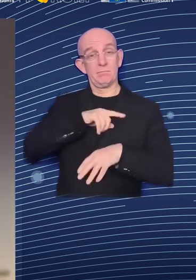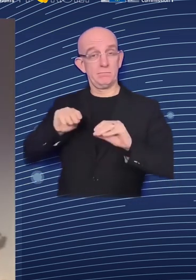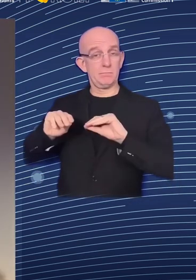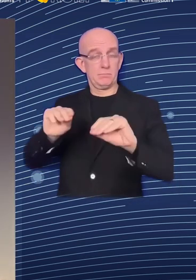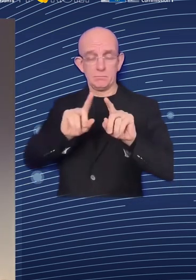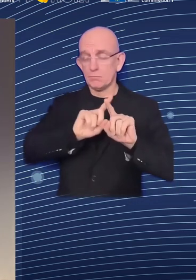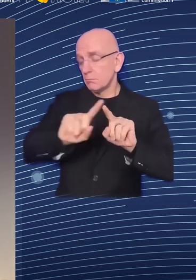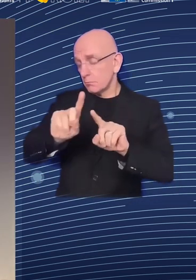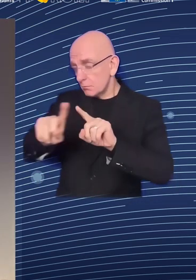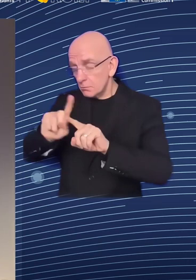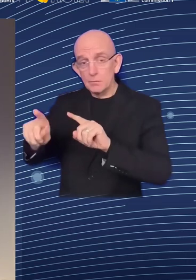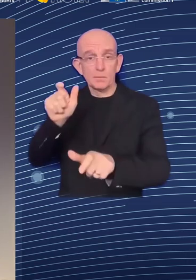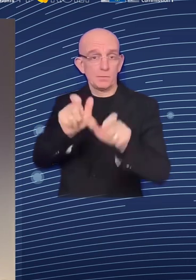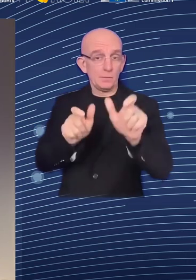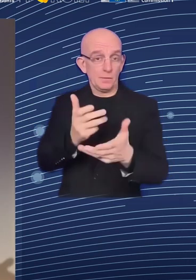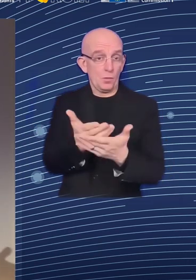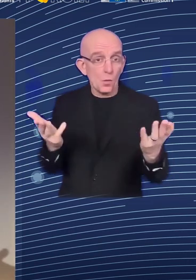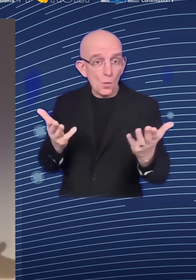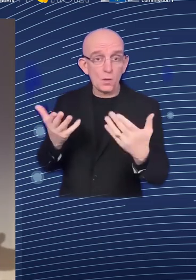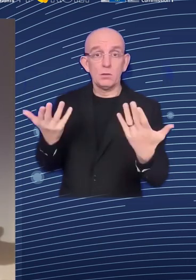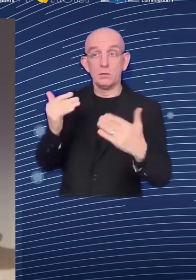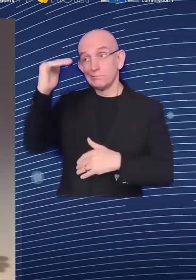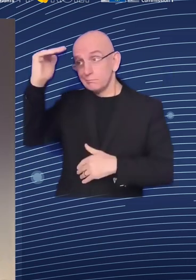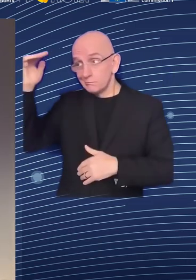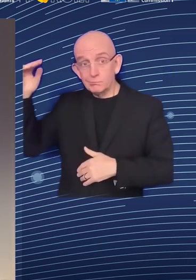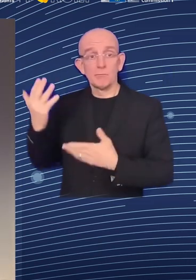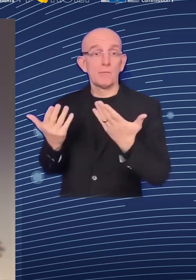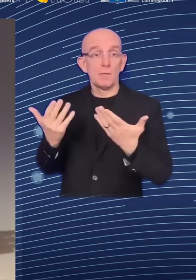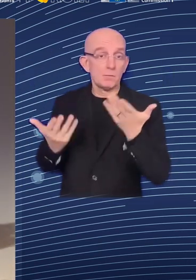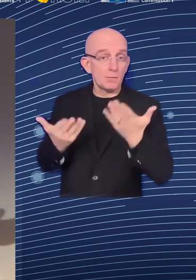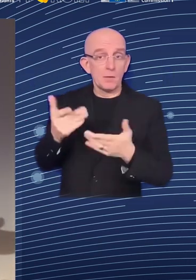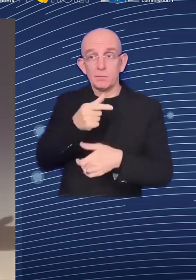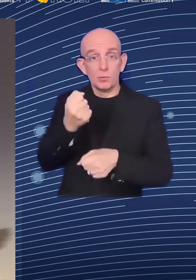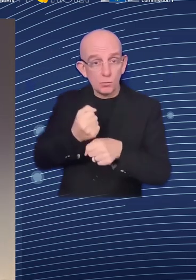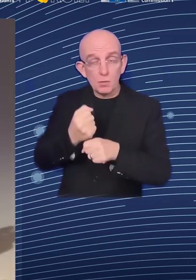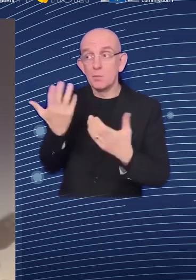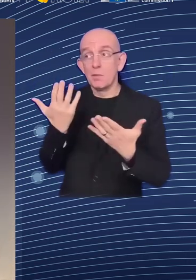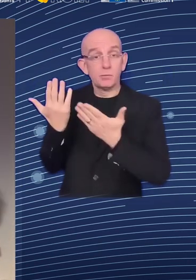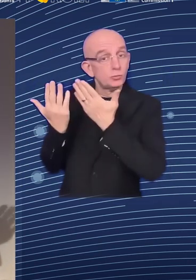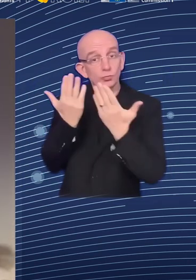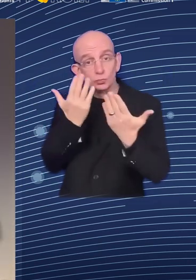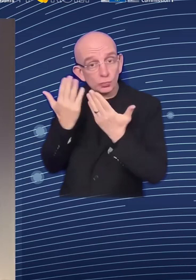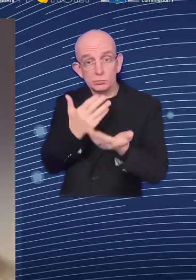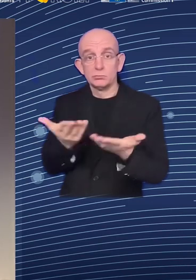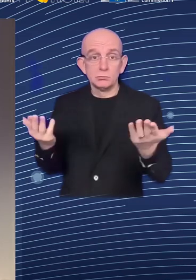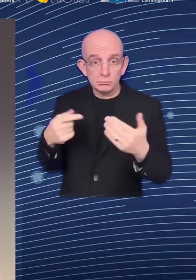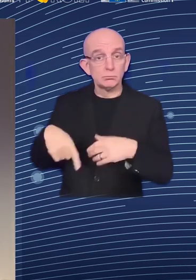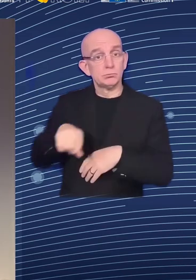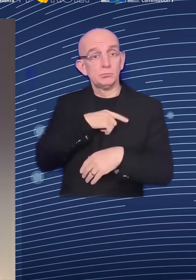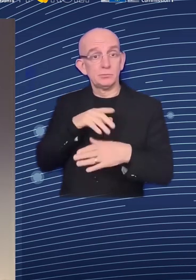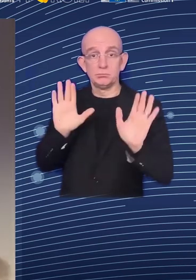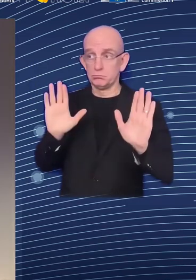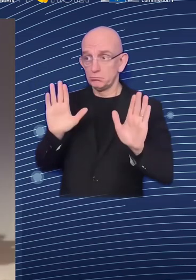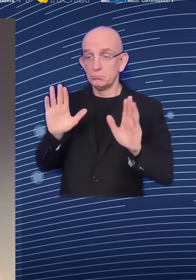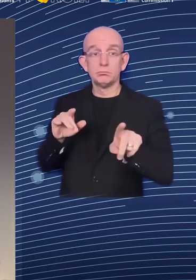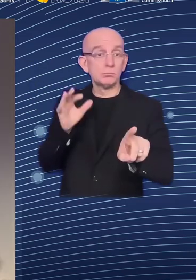train initial students, and we don't make any difference between women and men. I mean, you enroll there and